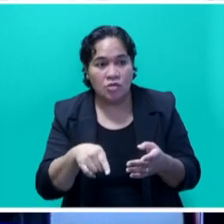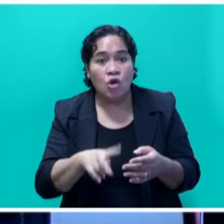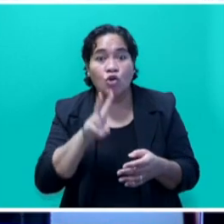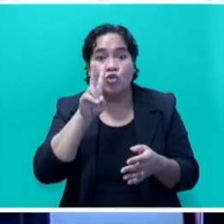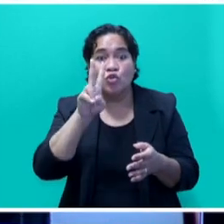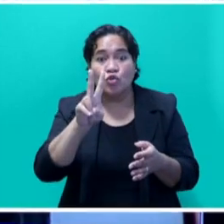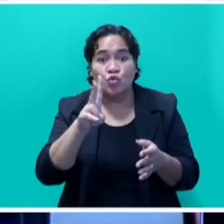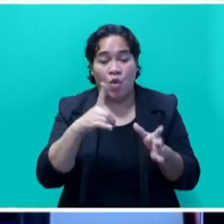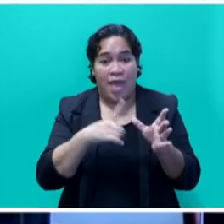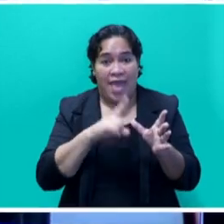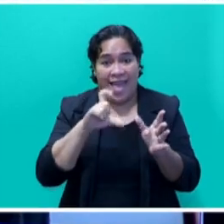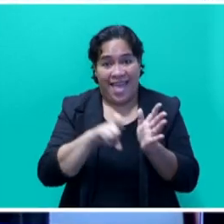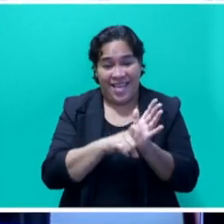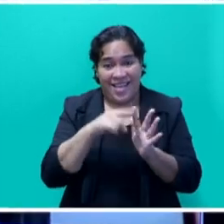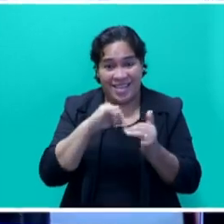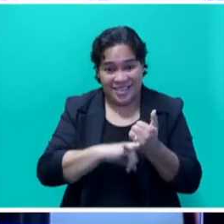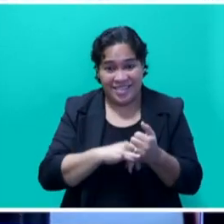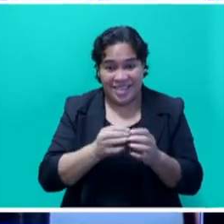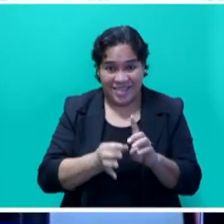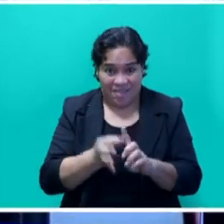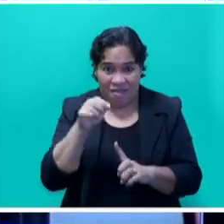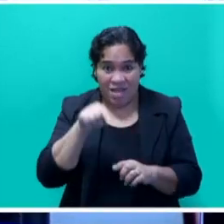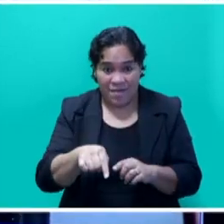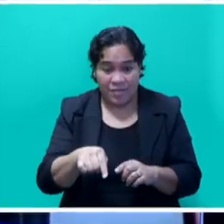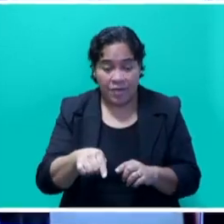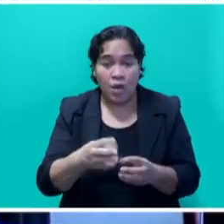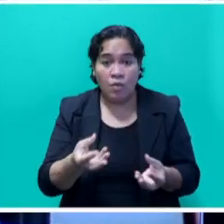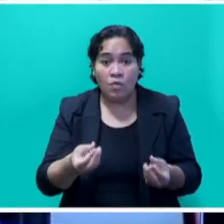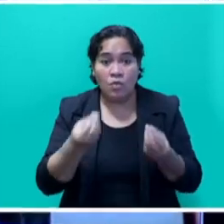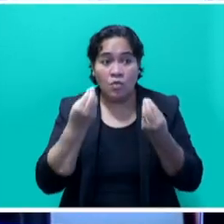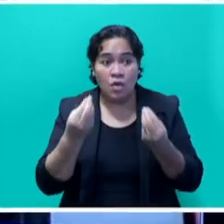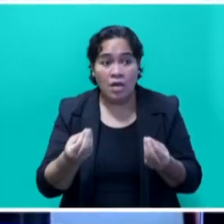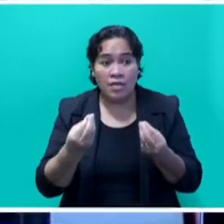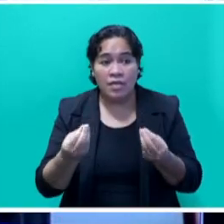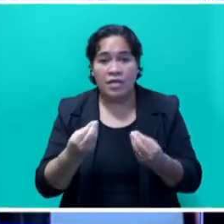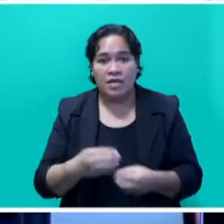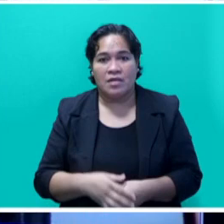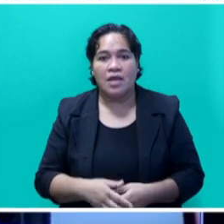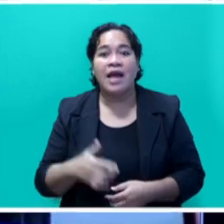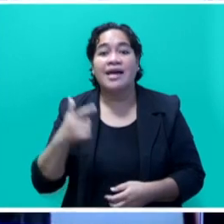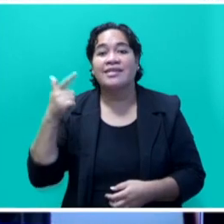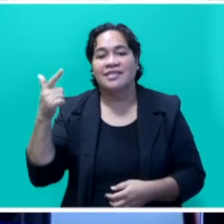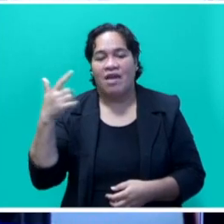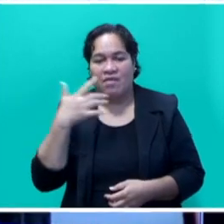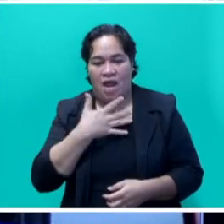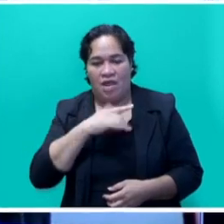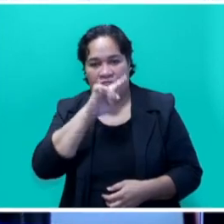which has been developed, is valued in excess of about $700,000.